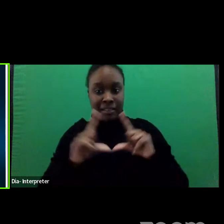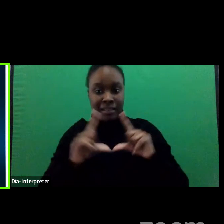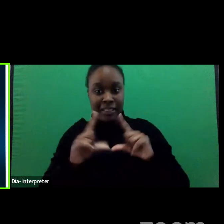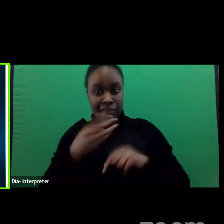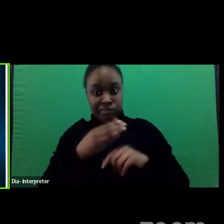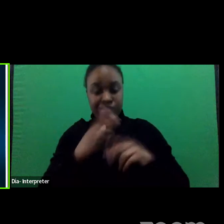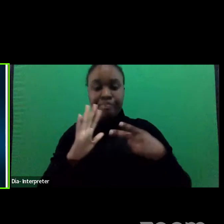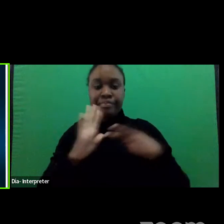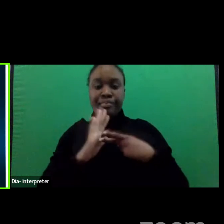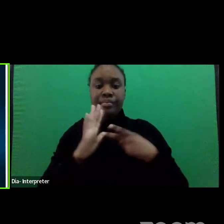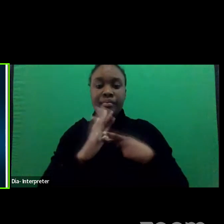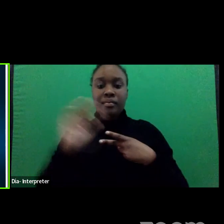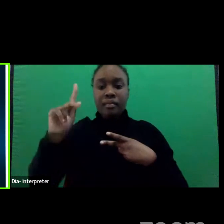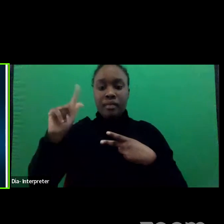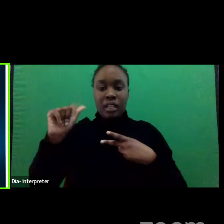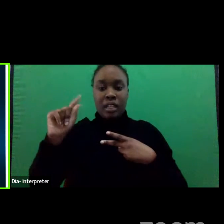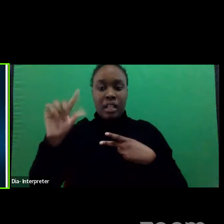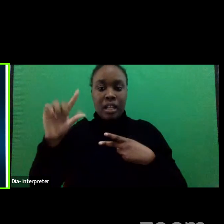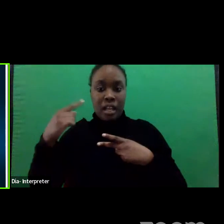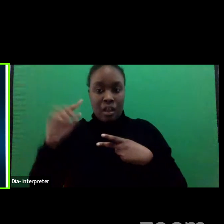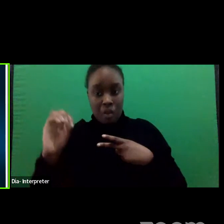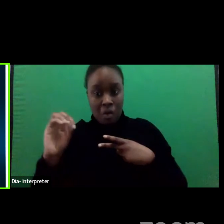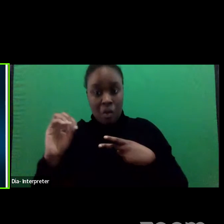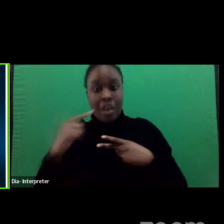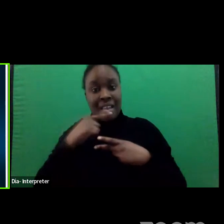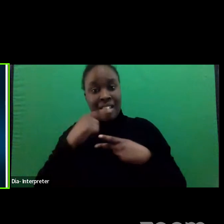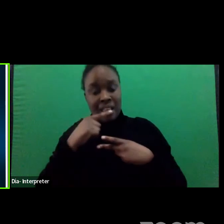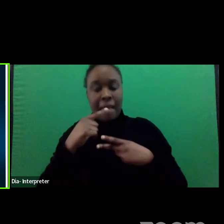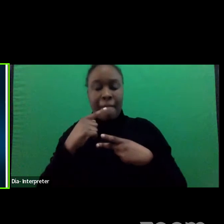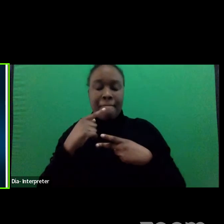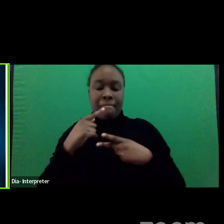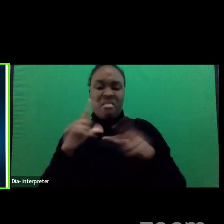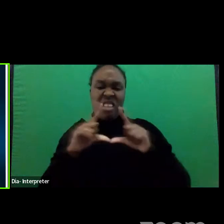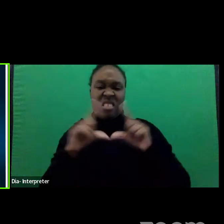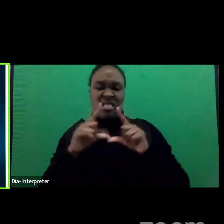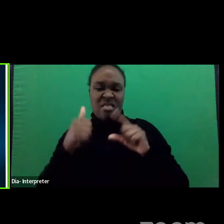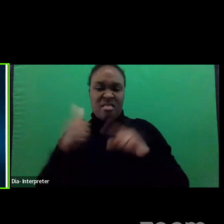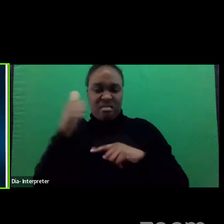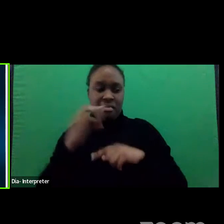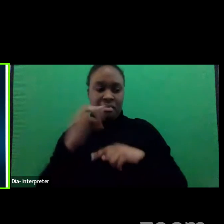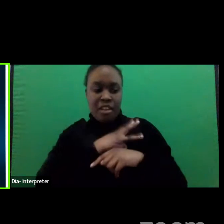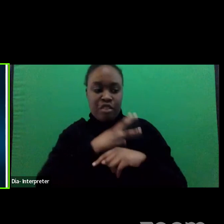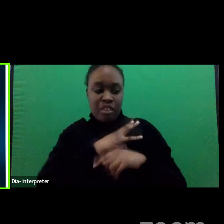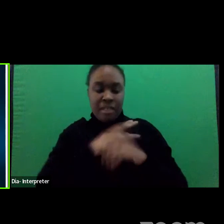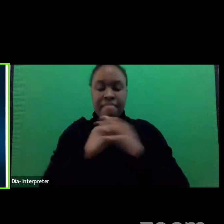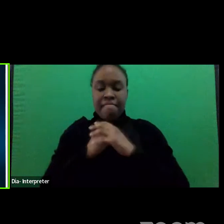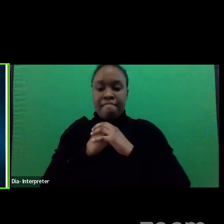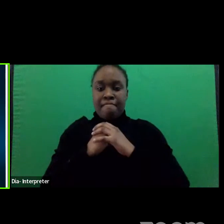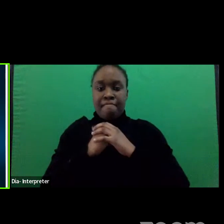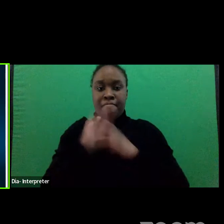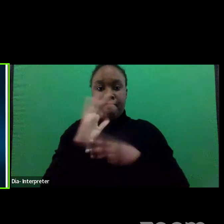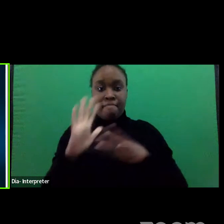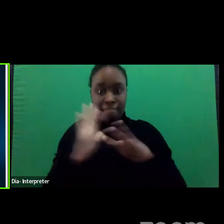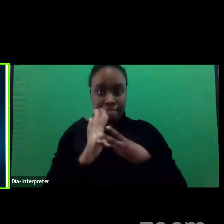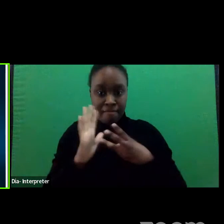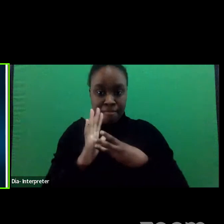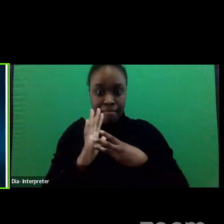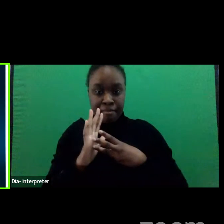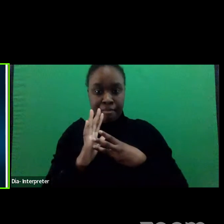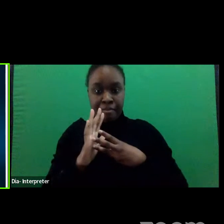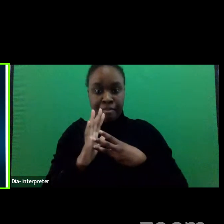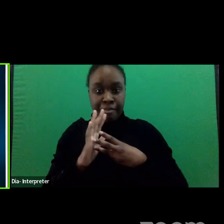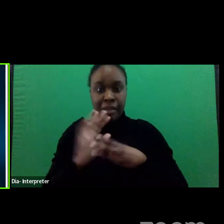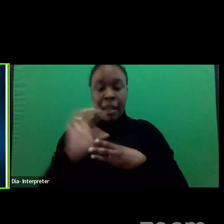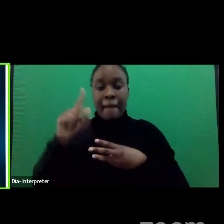Katlego Setlalogile, who is the Ops Manager in Licensing. We have with us also Deshan